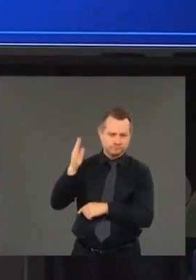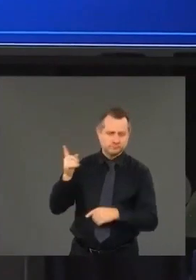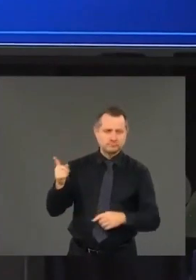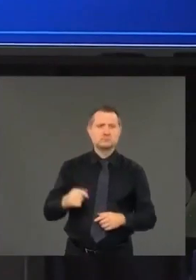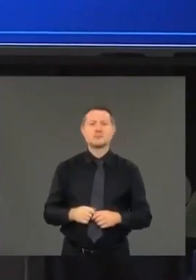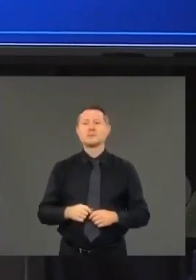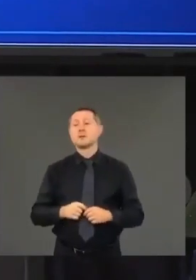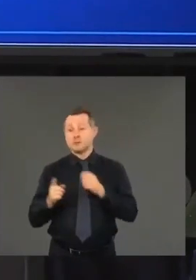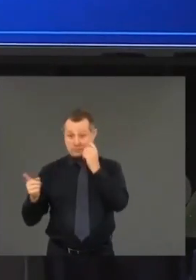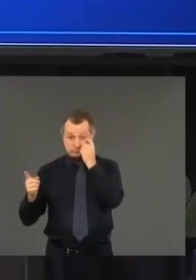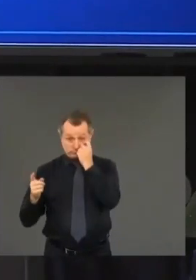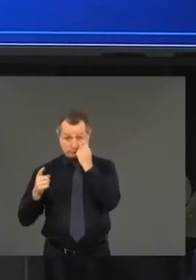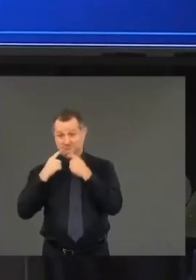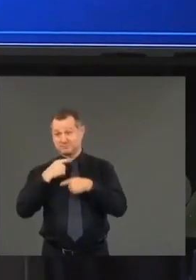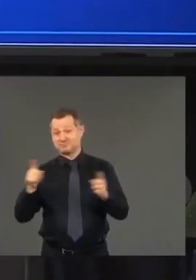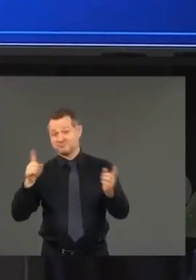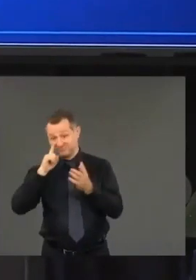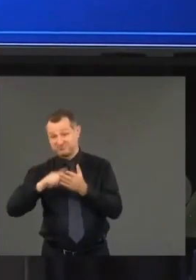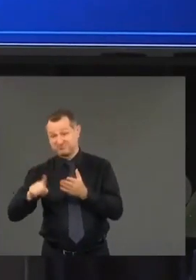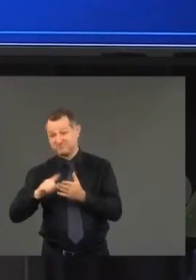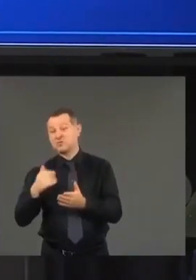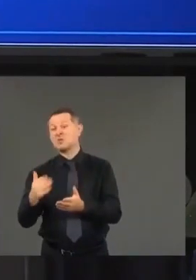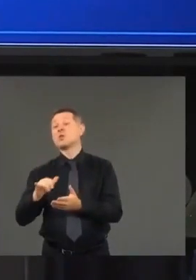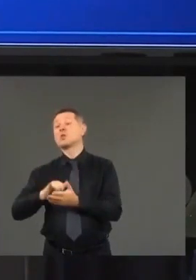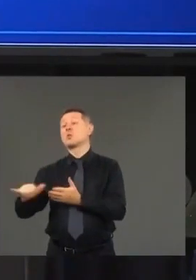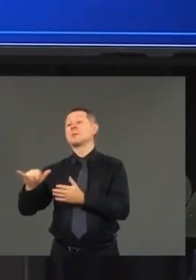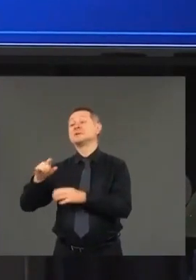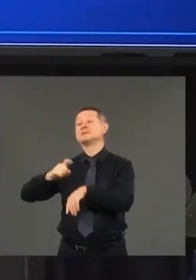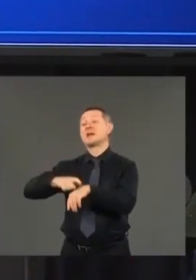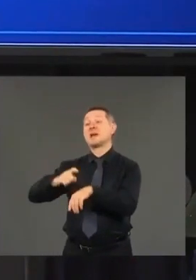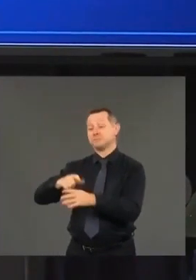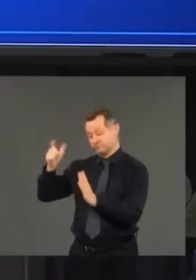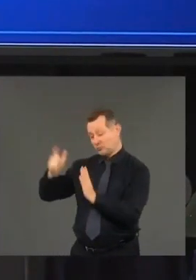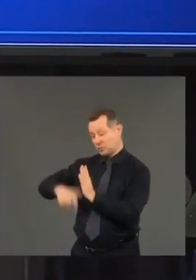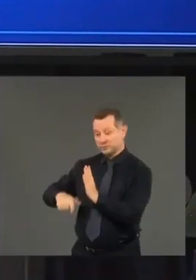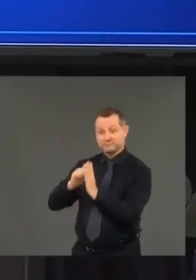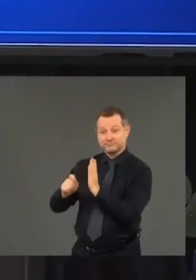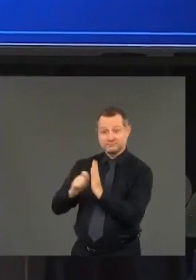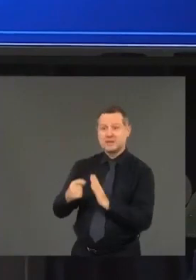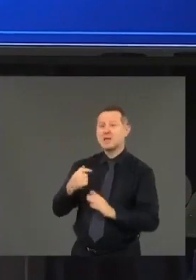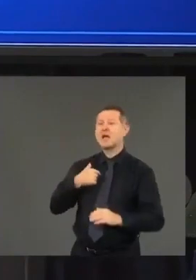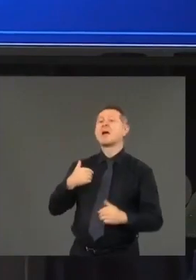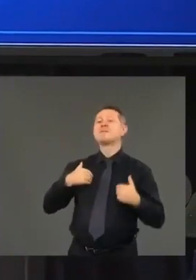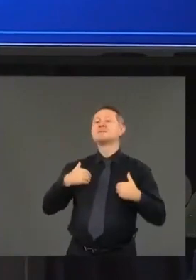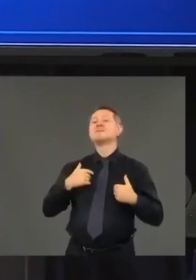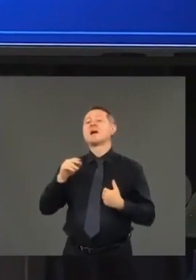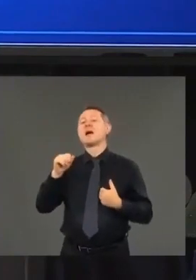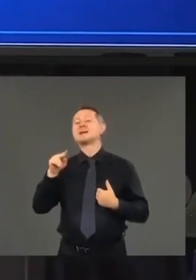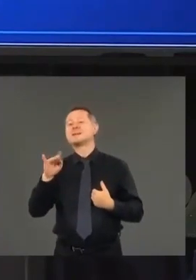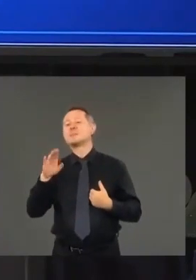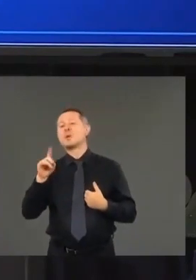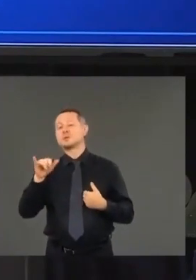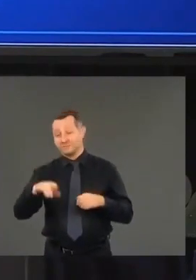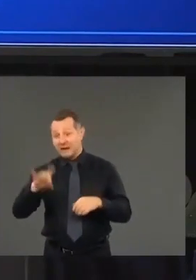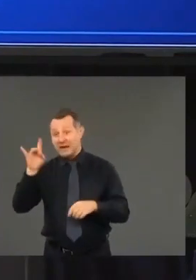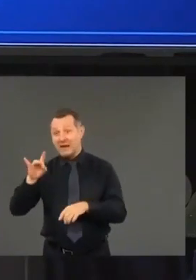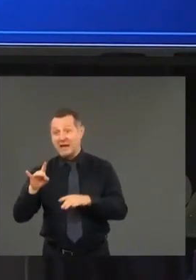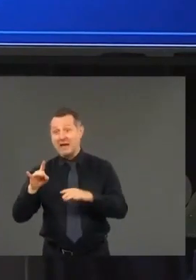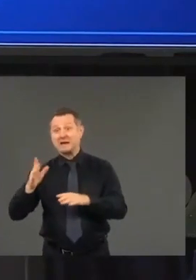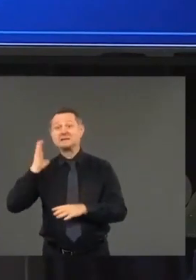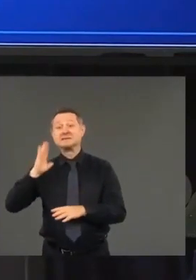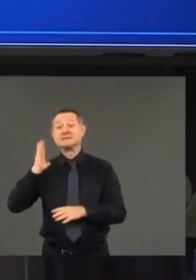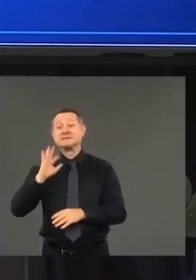out a study that the New York Times actually covered last week, that they now have evidence of antibodies going back to the first week of February. So for the entire